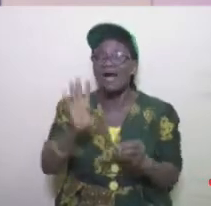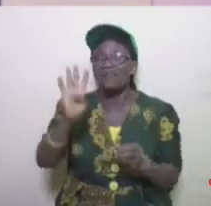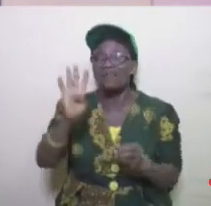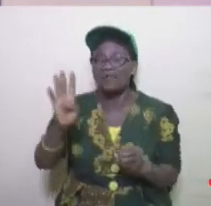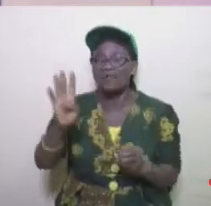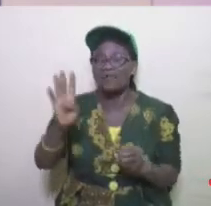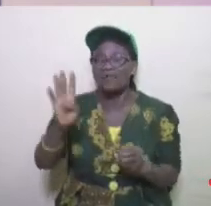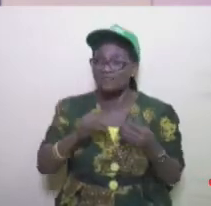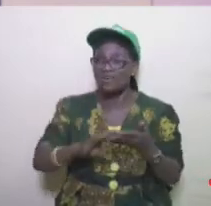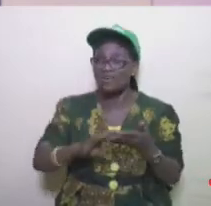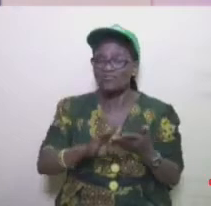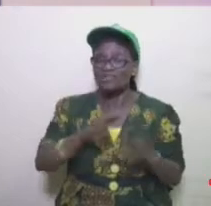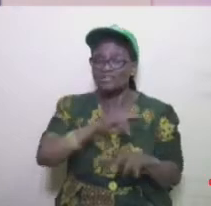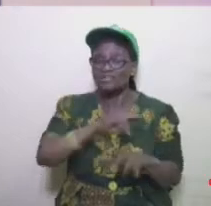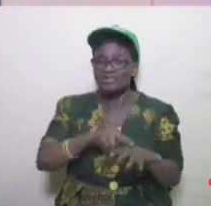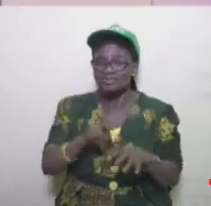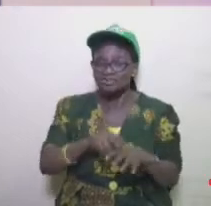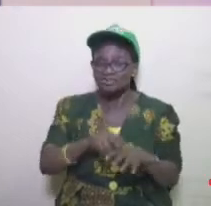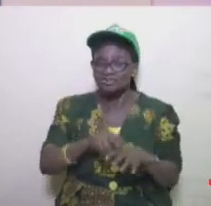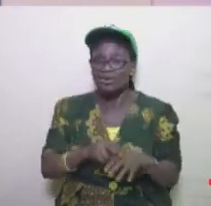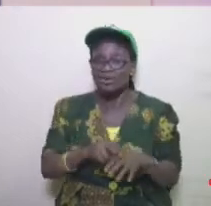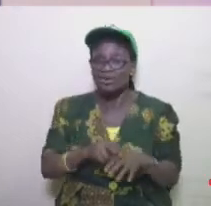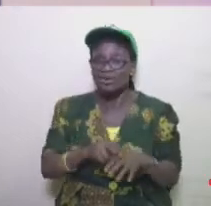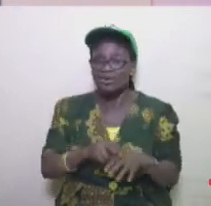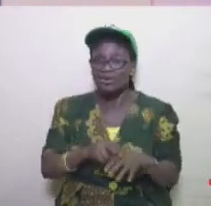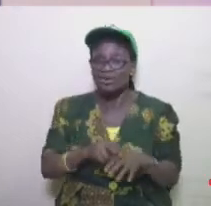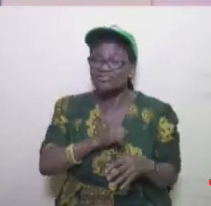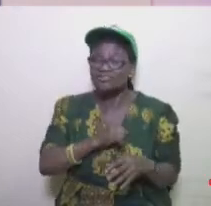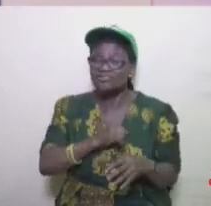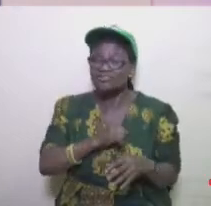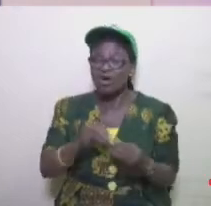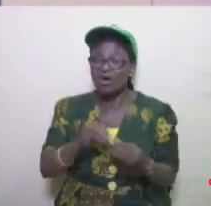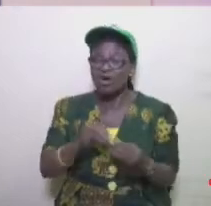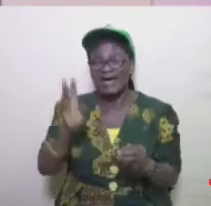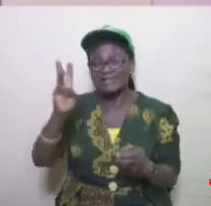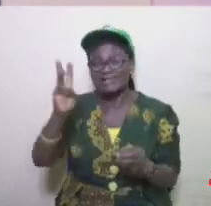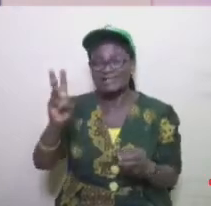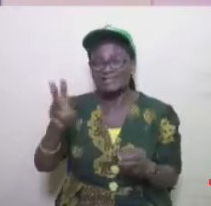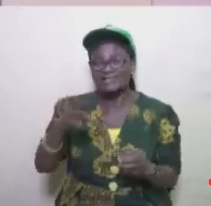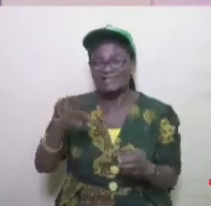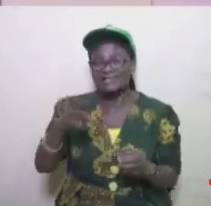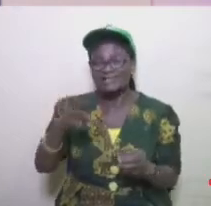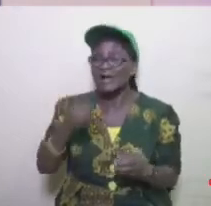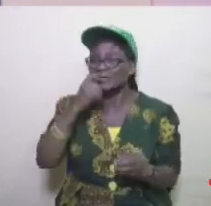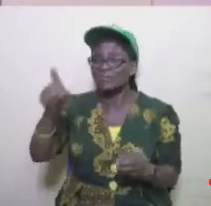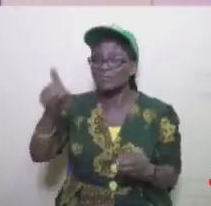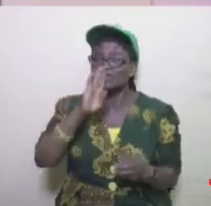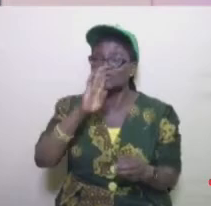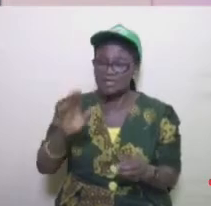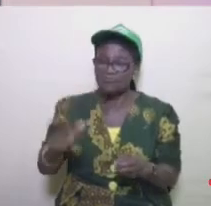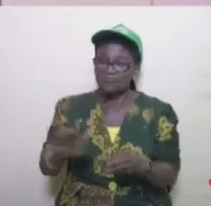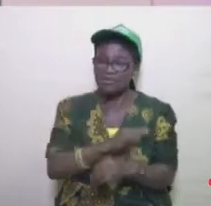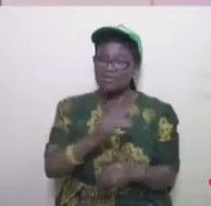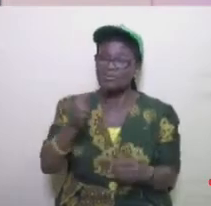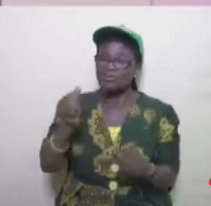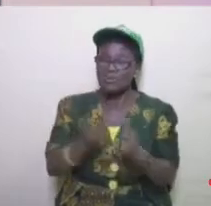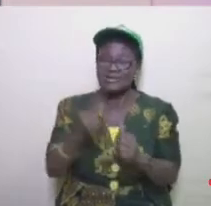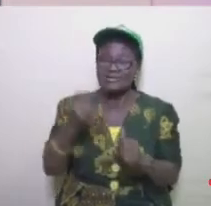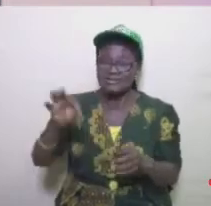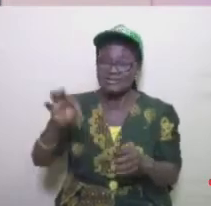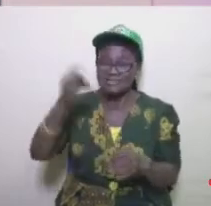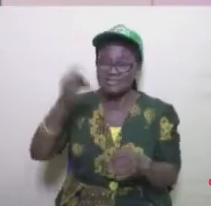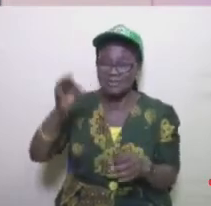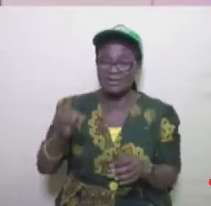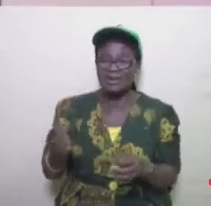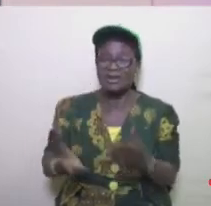five. Fortitude is number six. And you must be filled with the Spirit. We may not always understand, that's